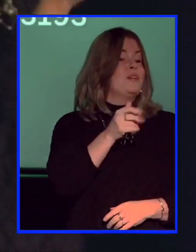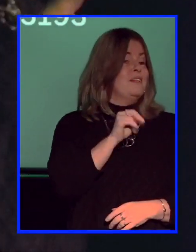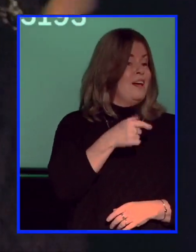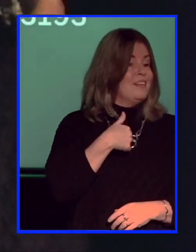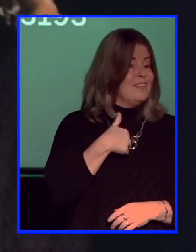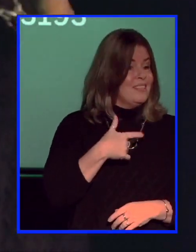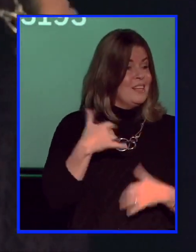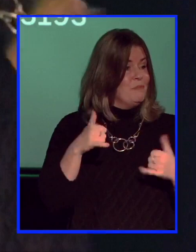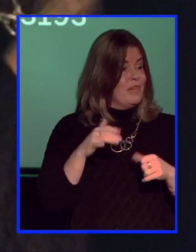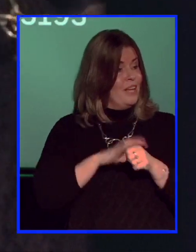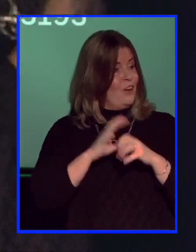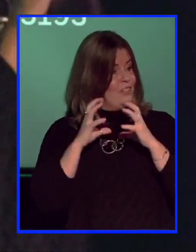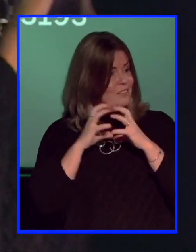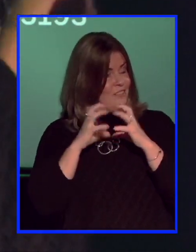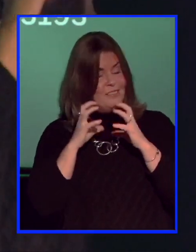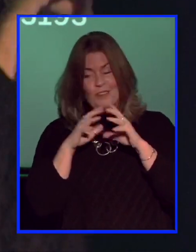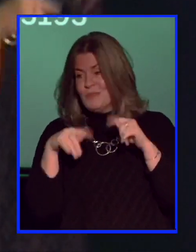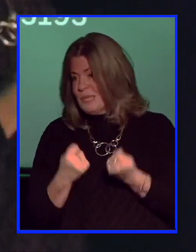team,